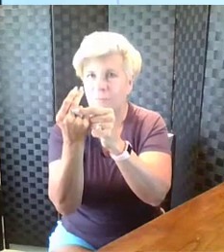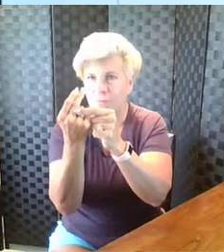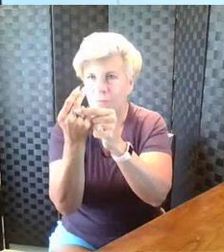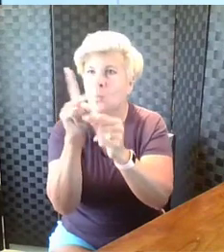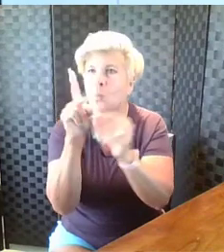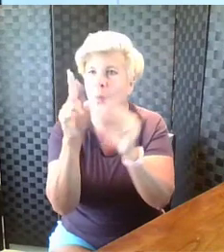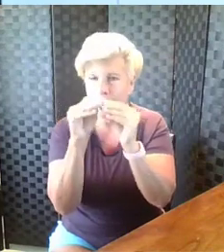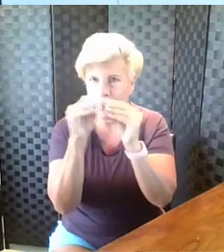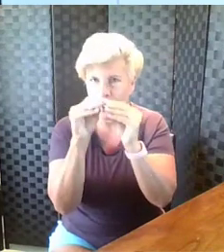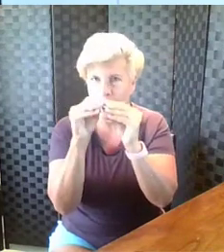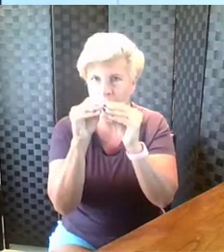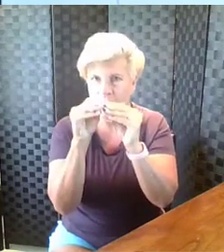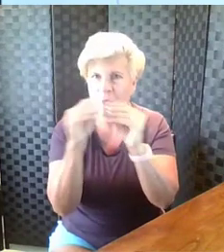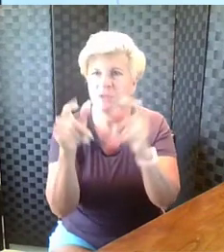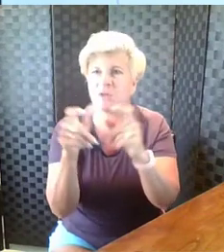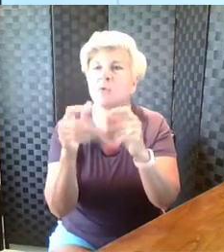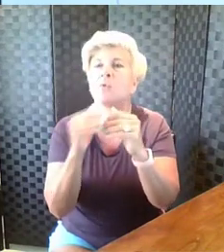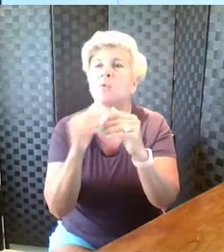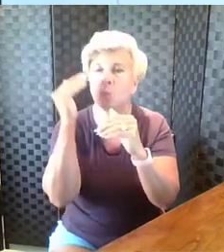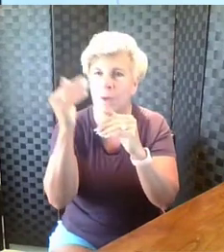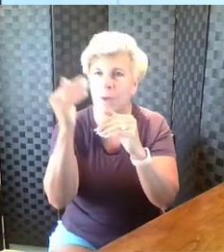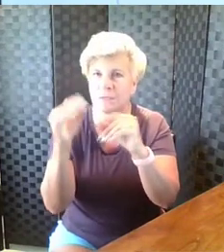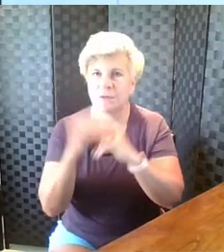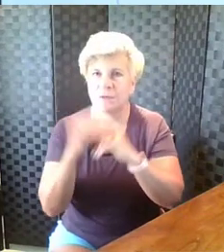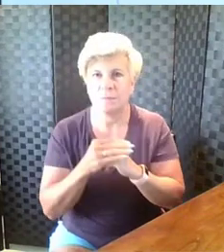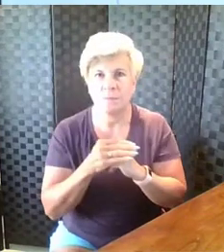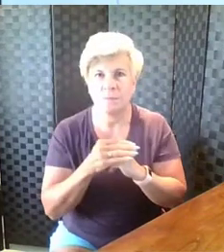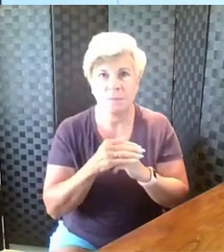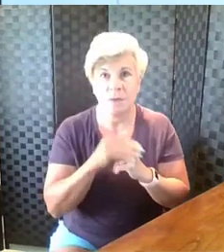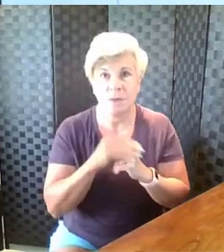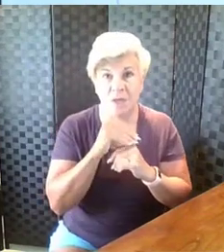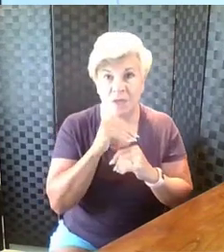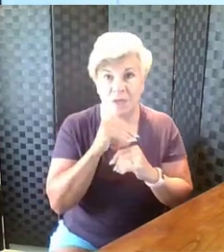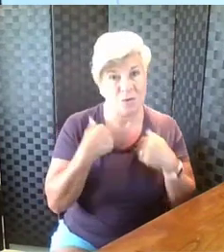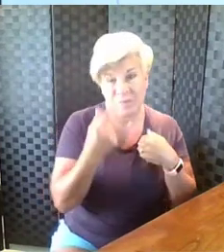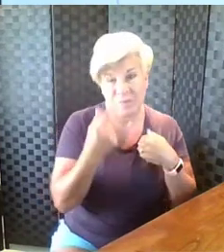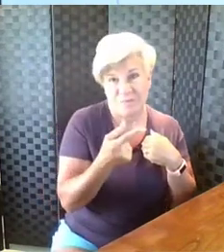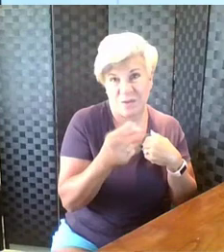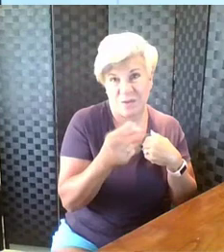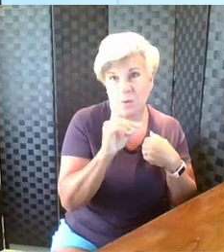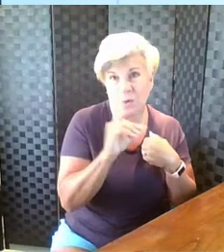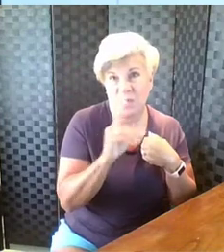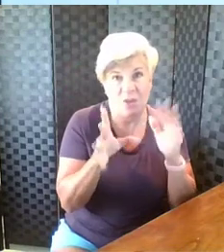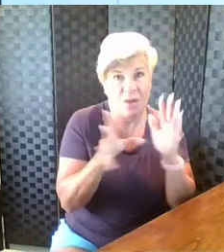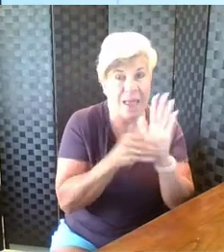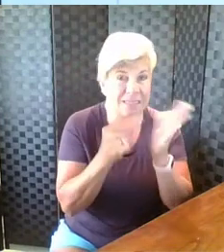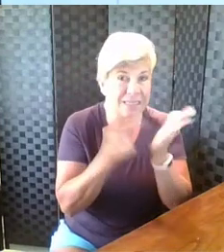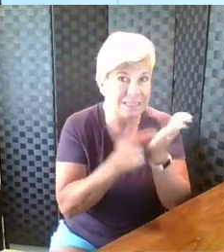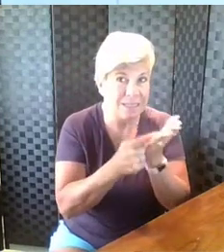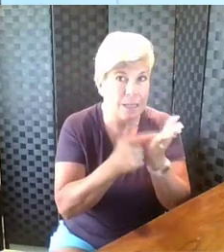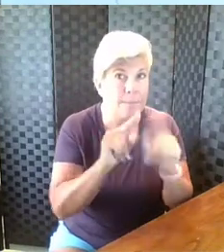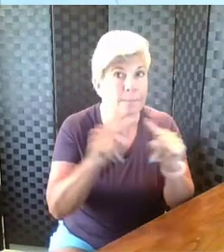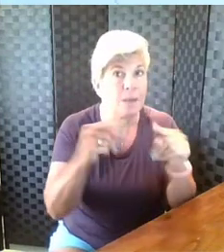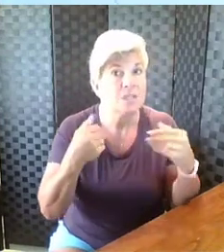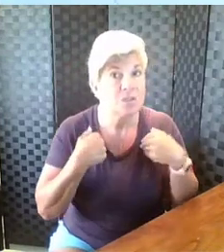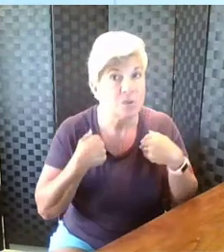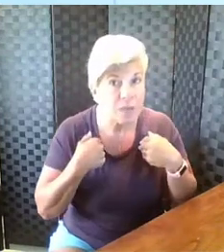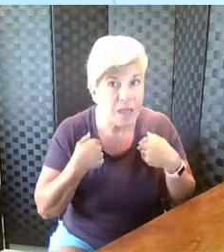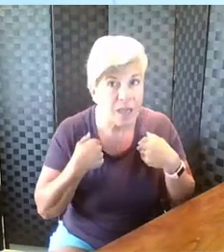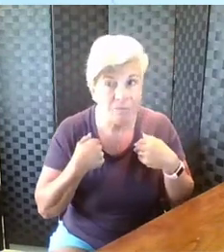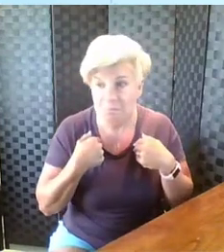be 12. Now, you don't have these in your packet necessarily where you are adding counters, but what you do have